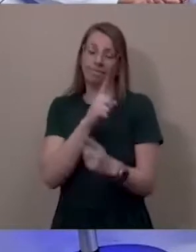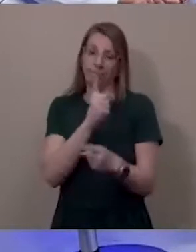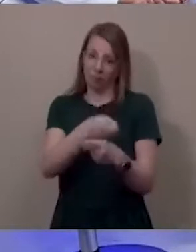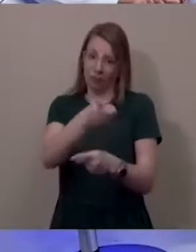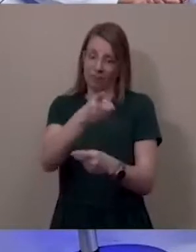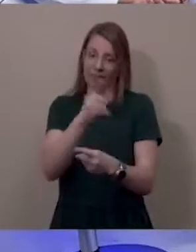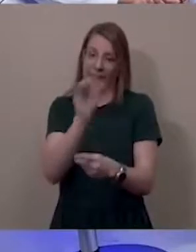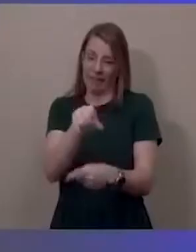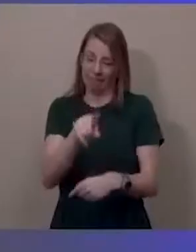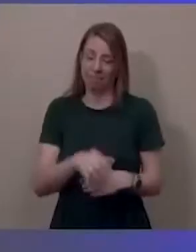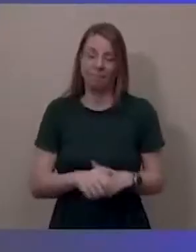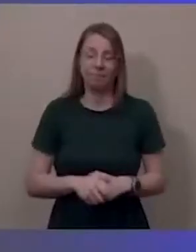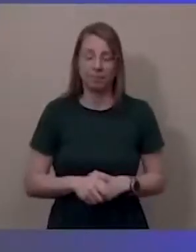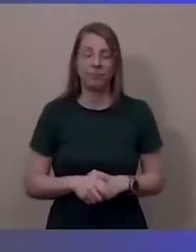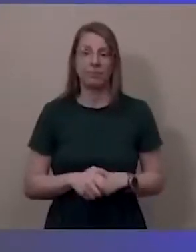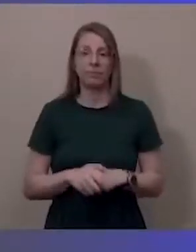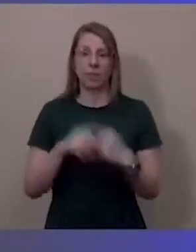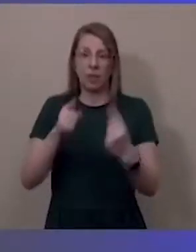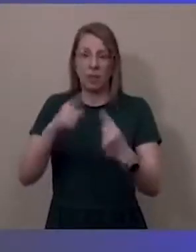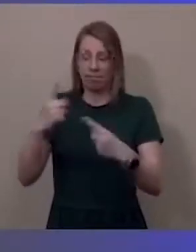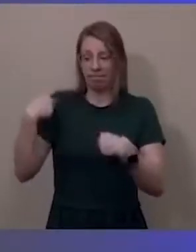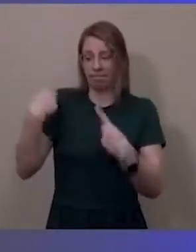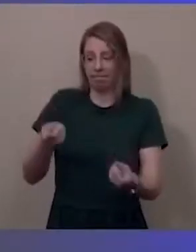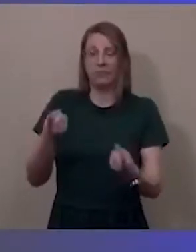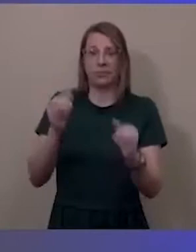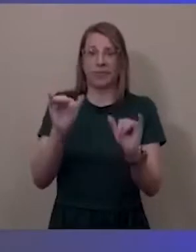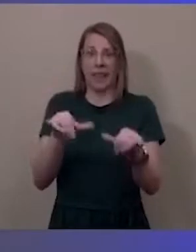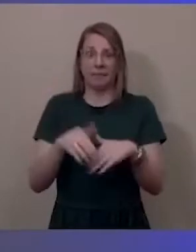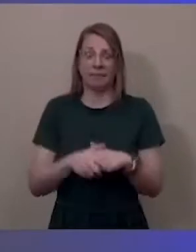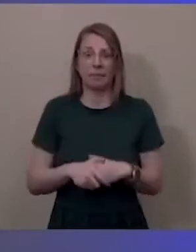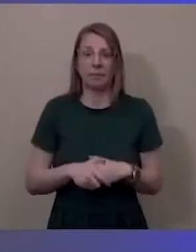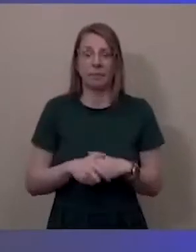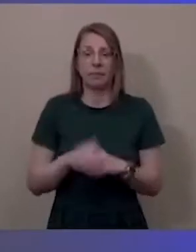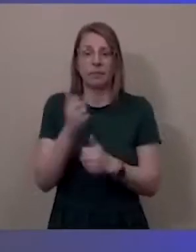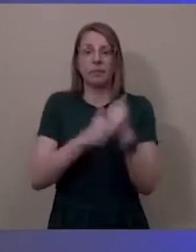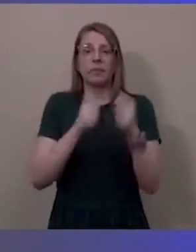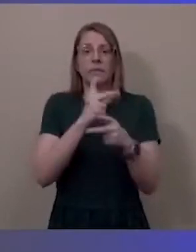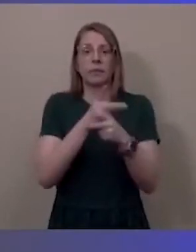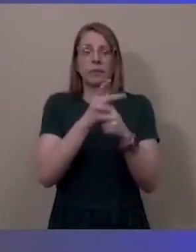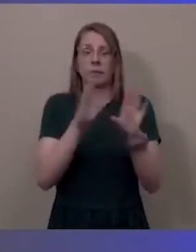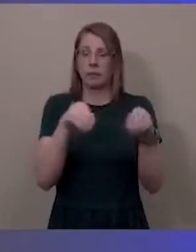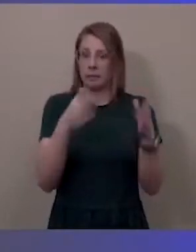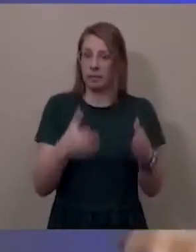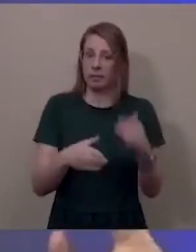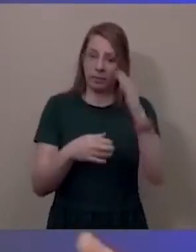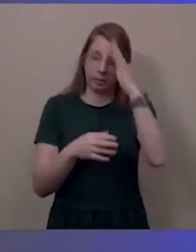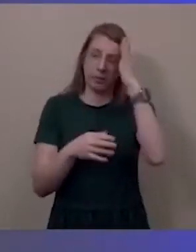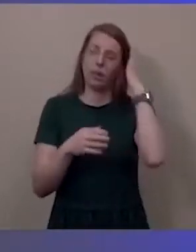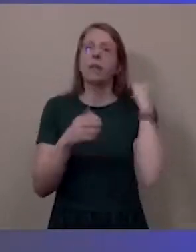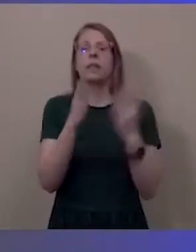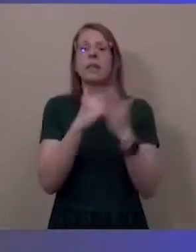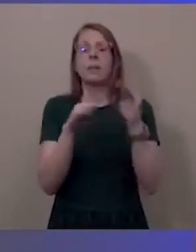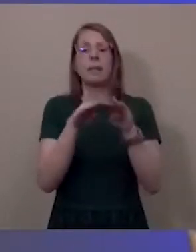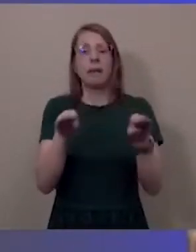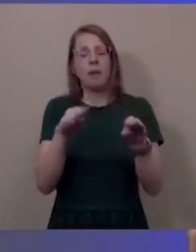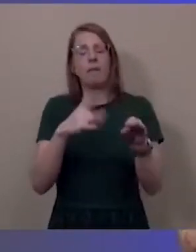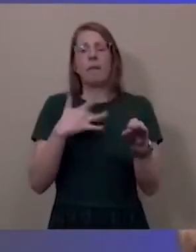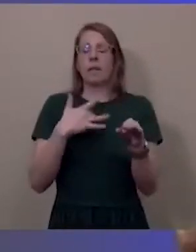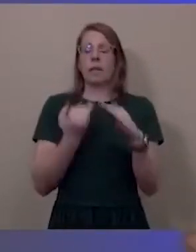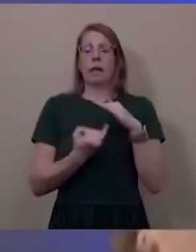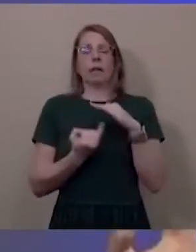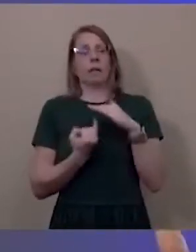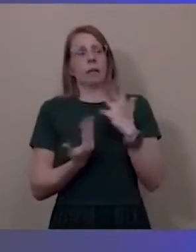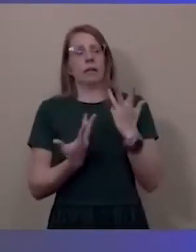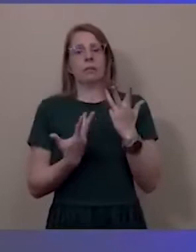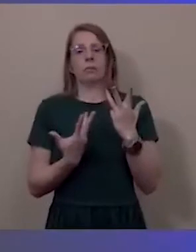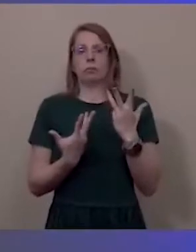That's where the struggle's been. Is I think every caregiver, I think, on some level feels isolated and feels sort of